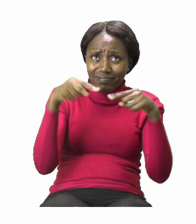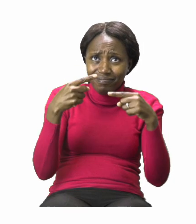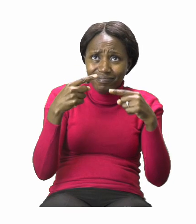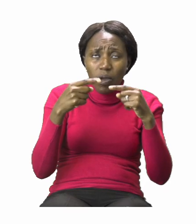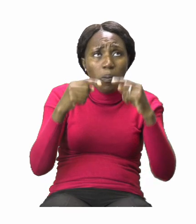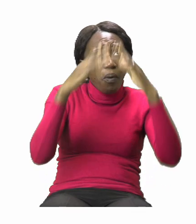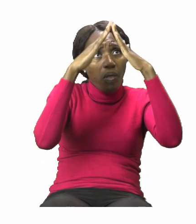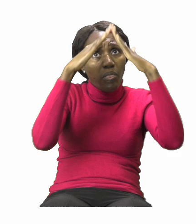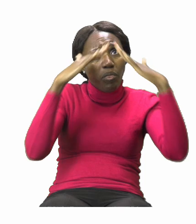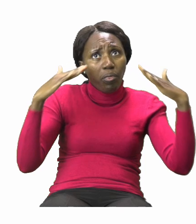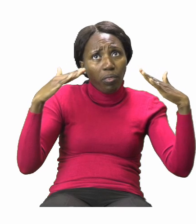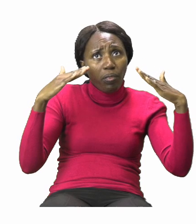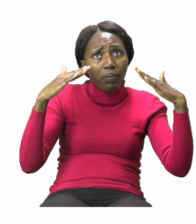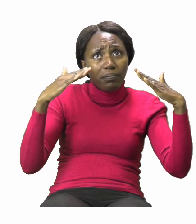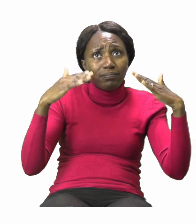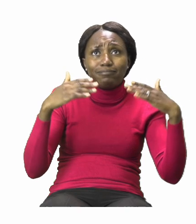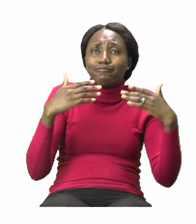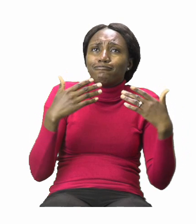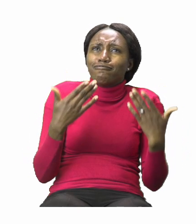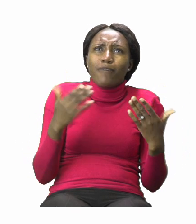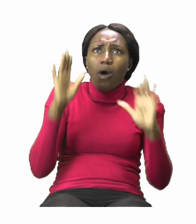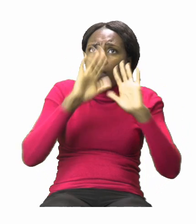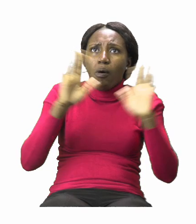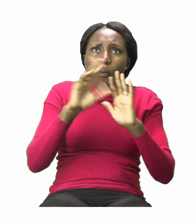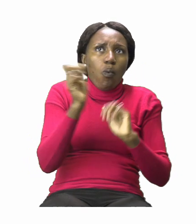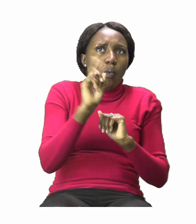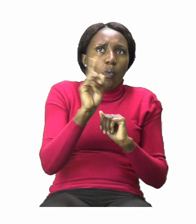That means we are not coloring.